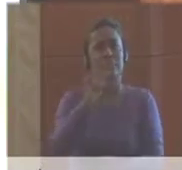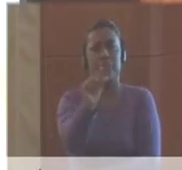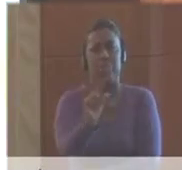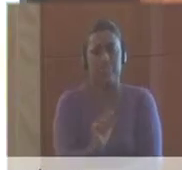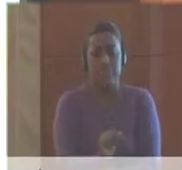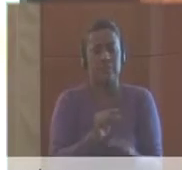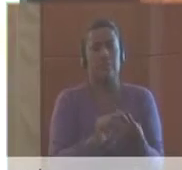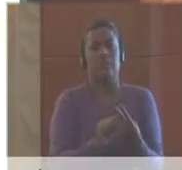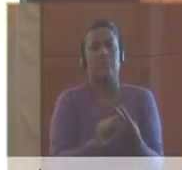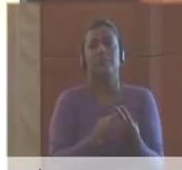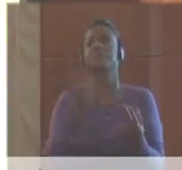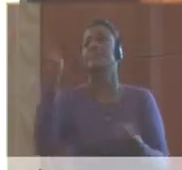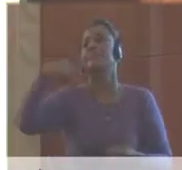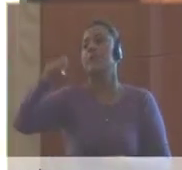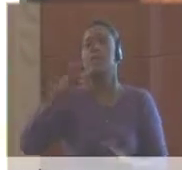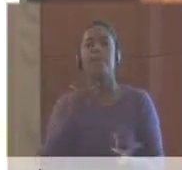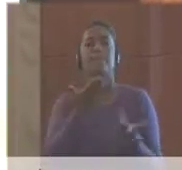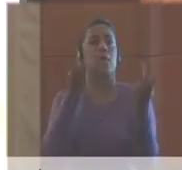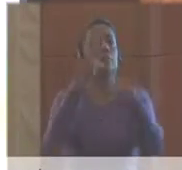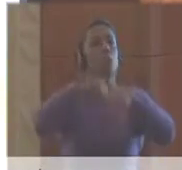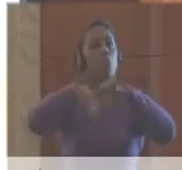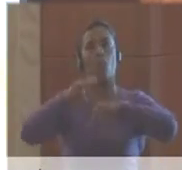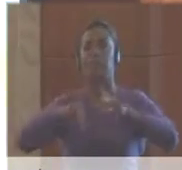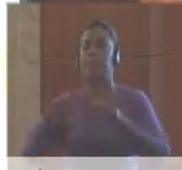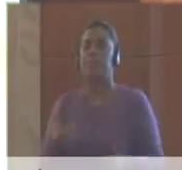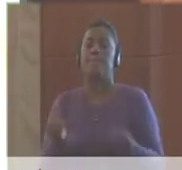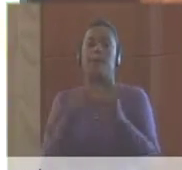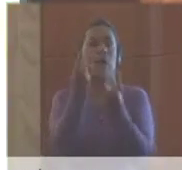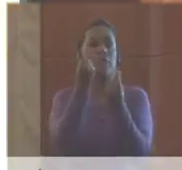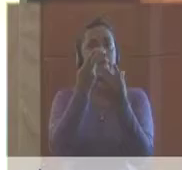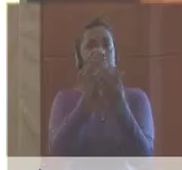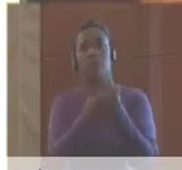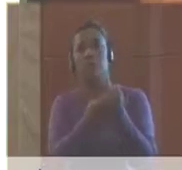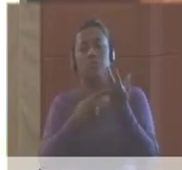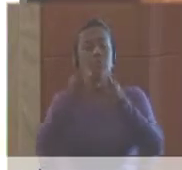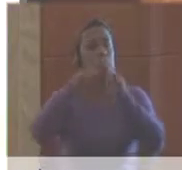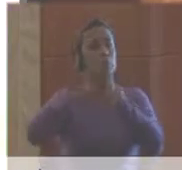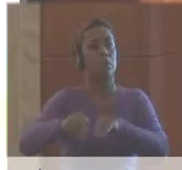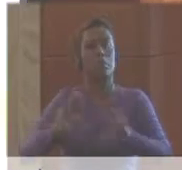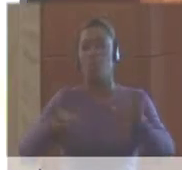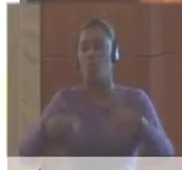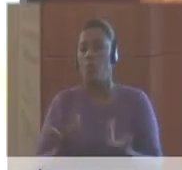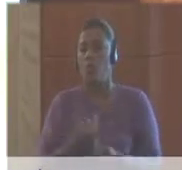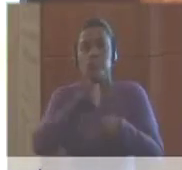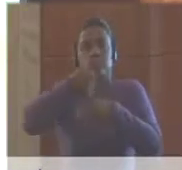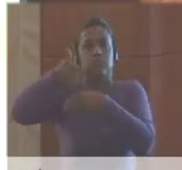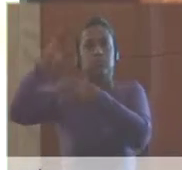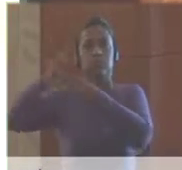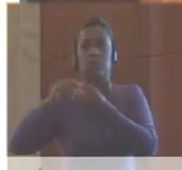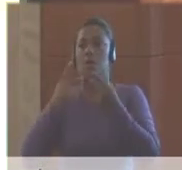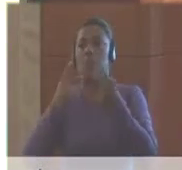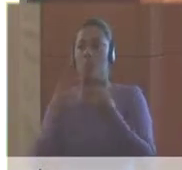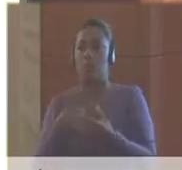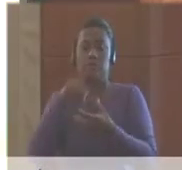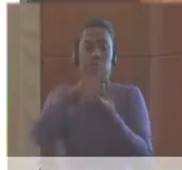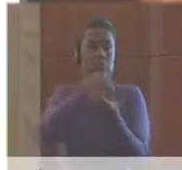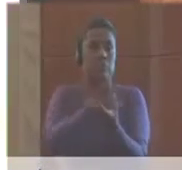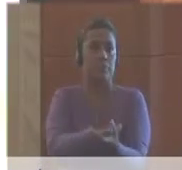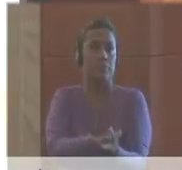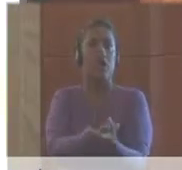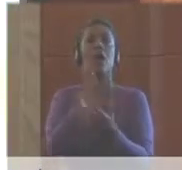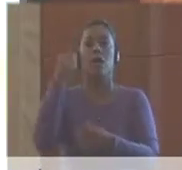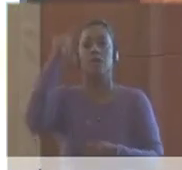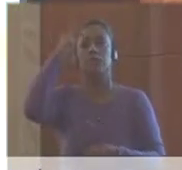many cases limited, and that's why we see the need to mobilize resources beyond this public authority and these